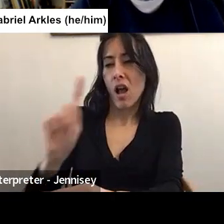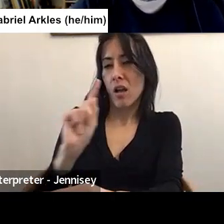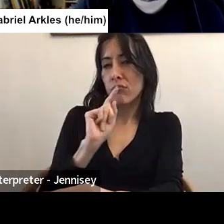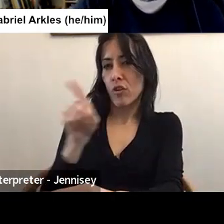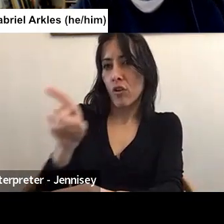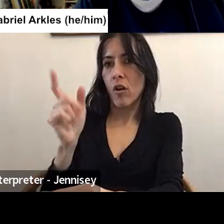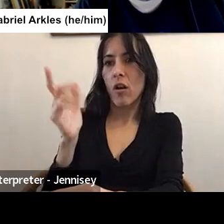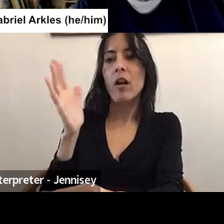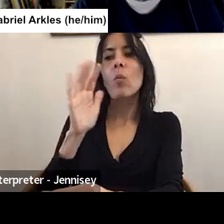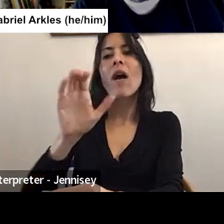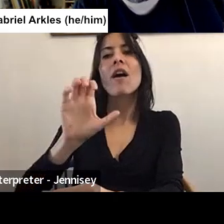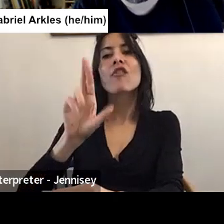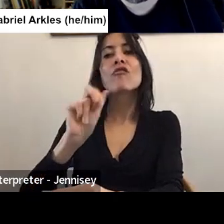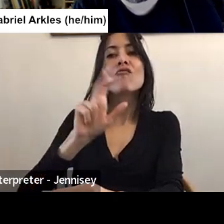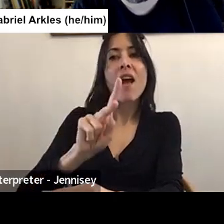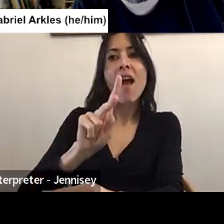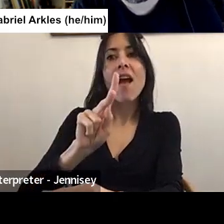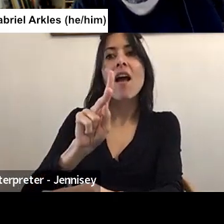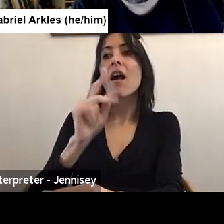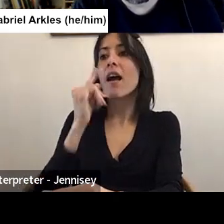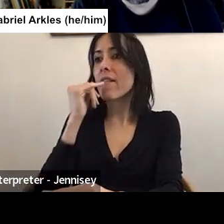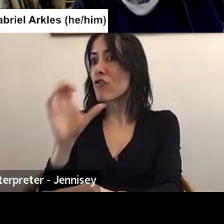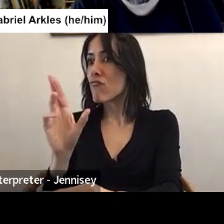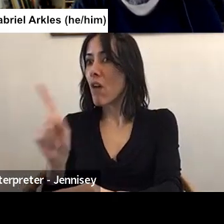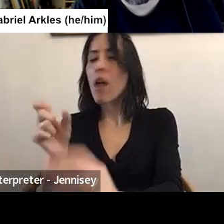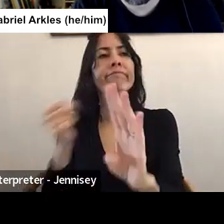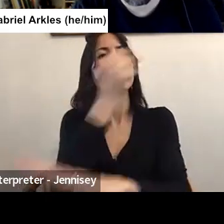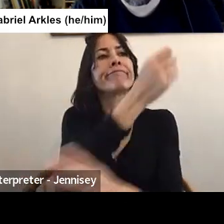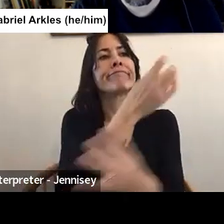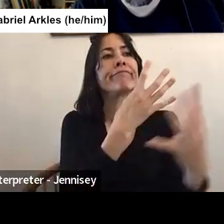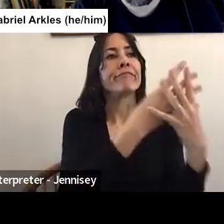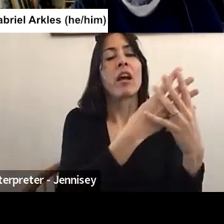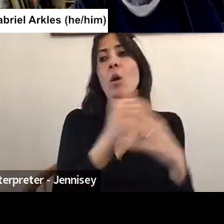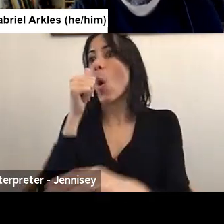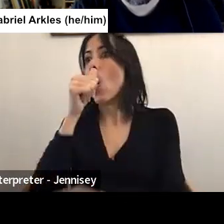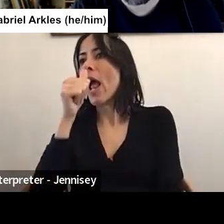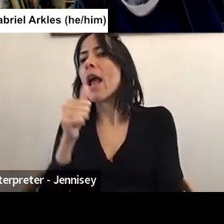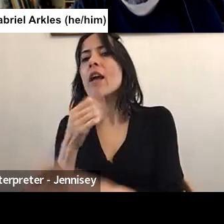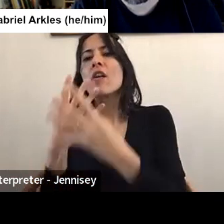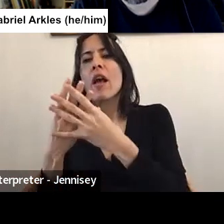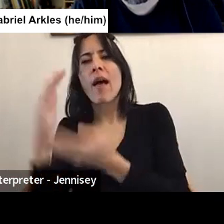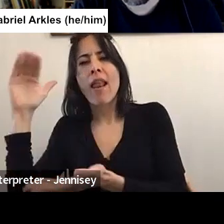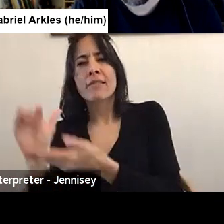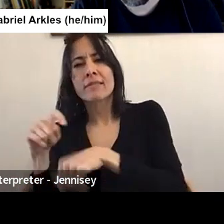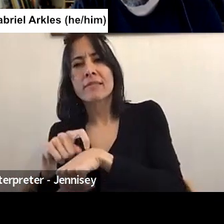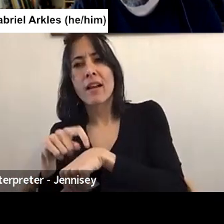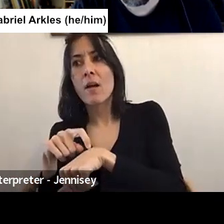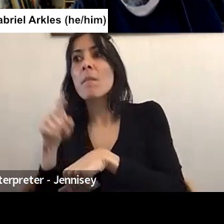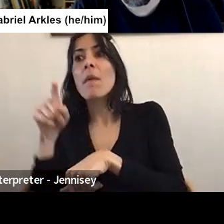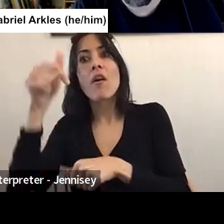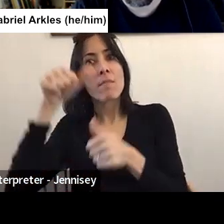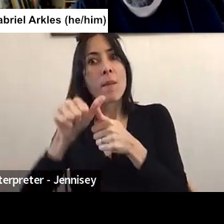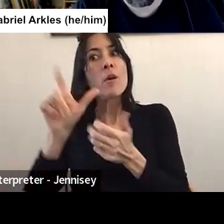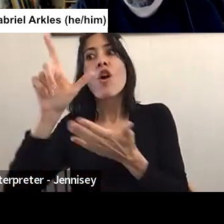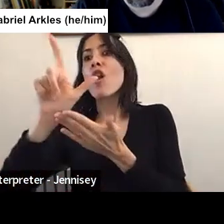cocaine law changed, right? And people were literally, they knew the law changed and they were packing their things and calling